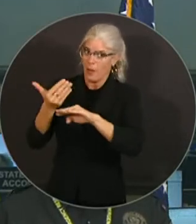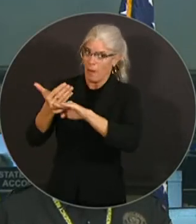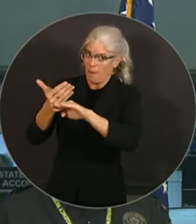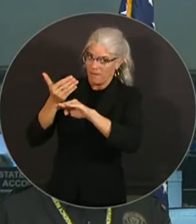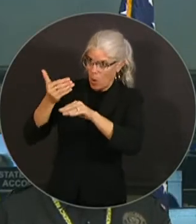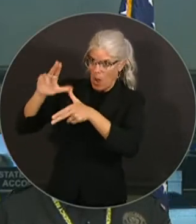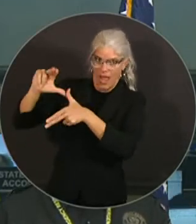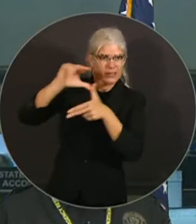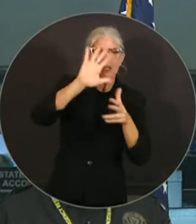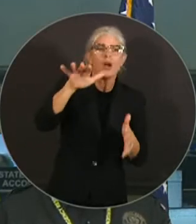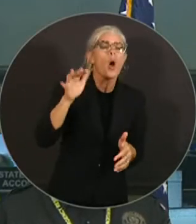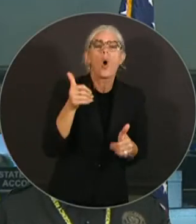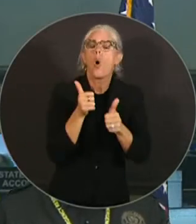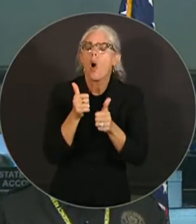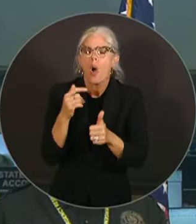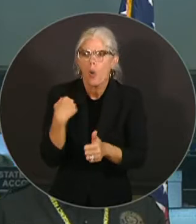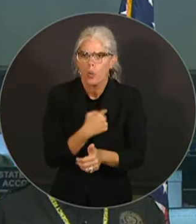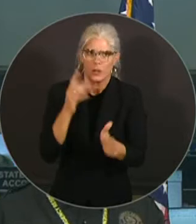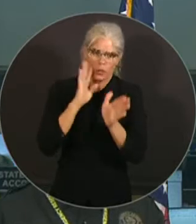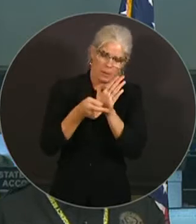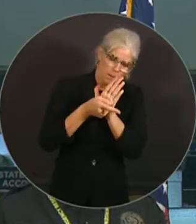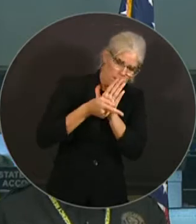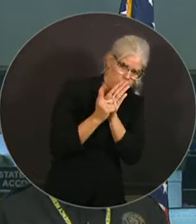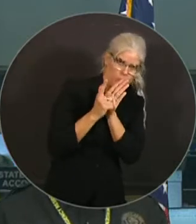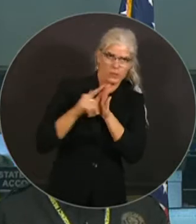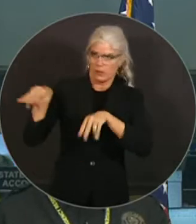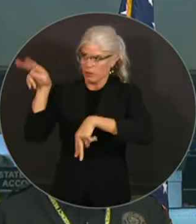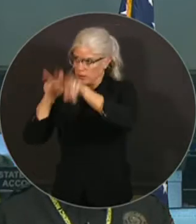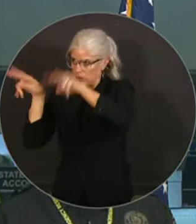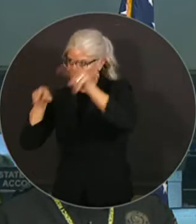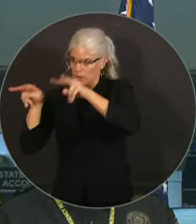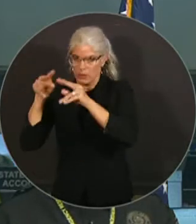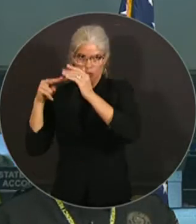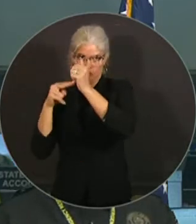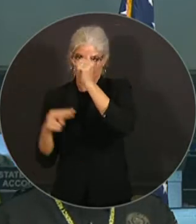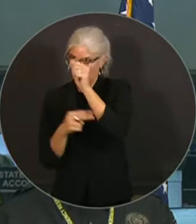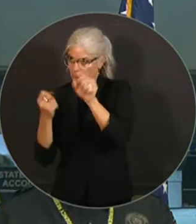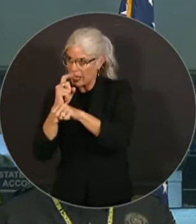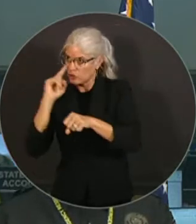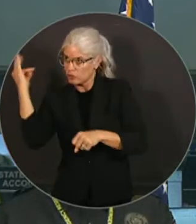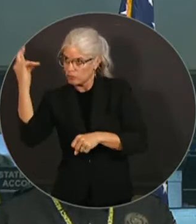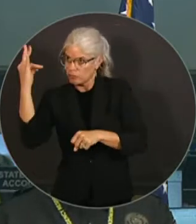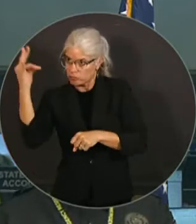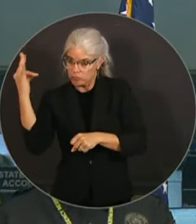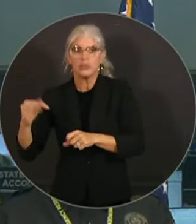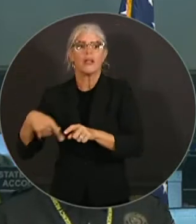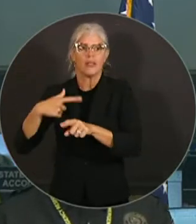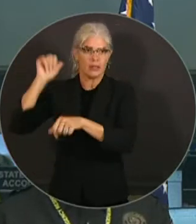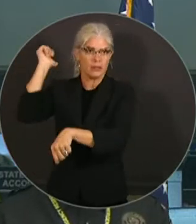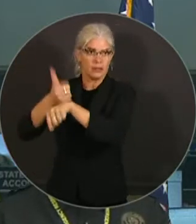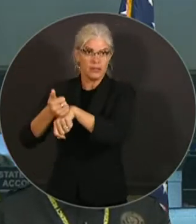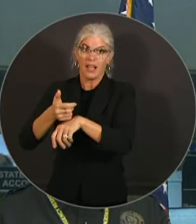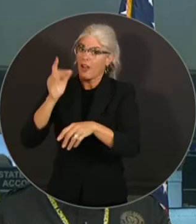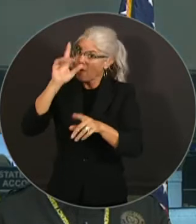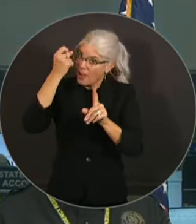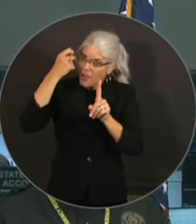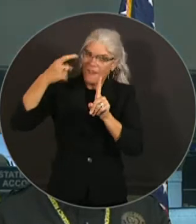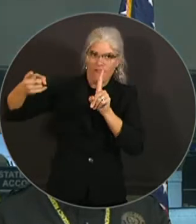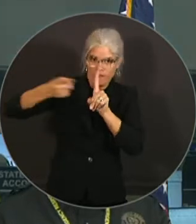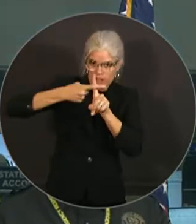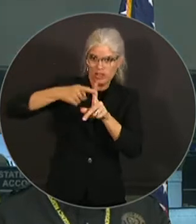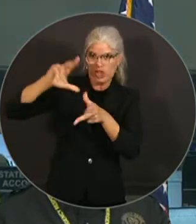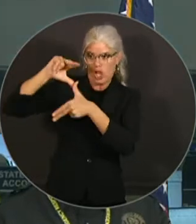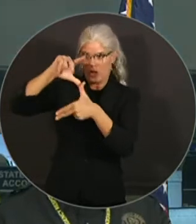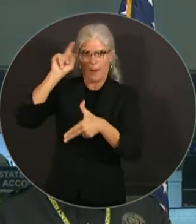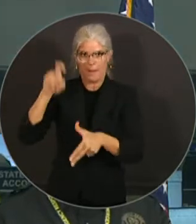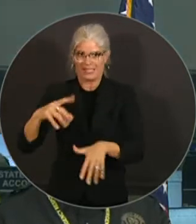quickly as possible and begin to effect emergency temporary repairs immediately after the storm passes through so that people can move around.